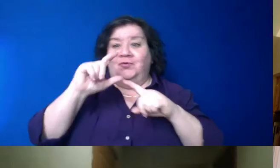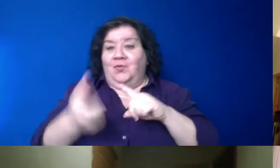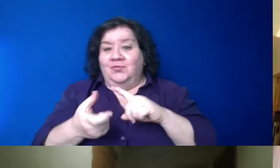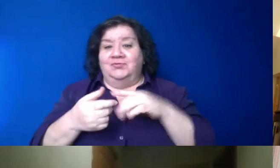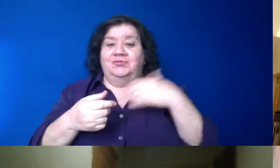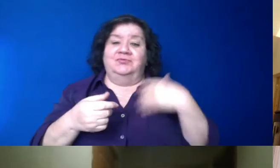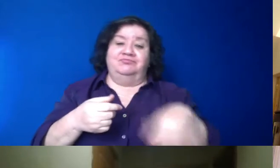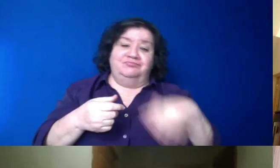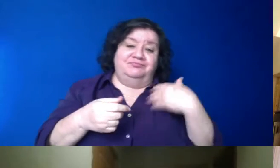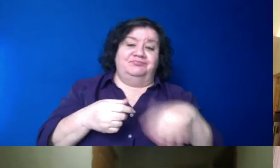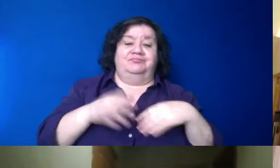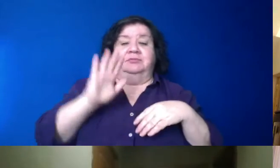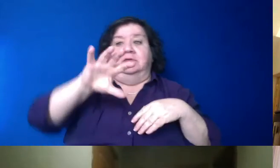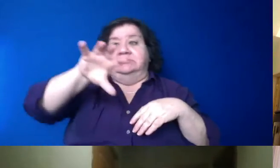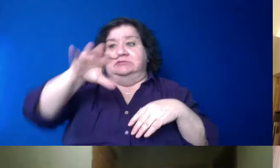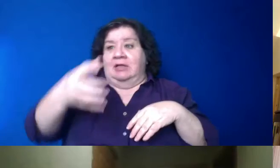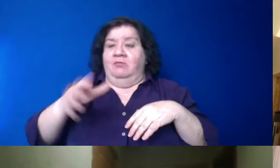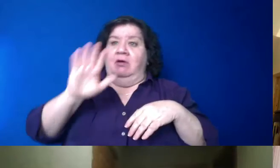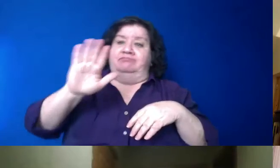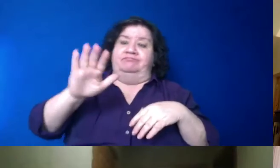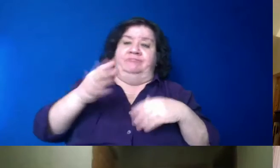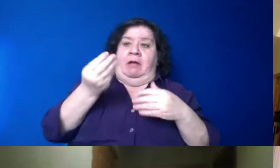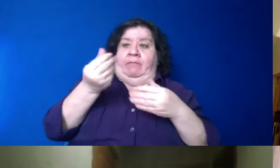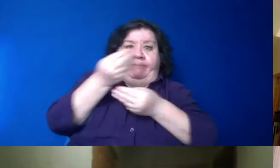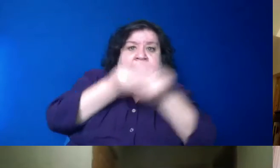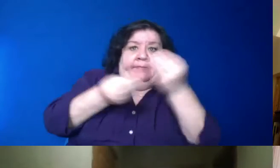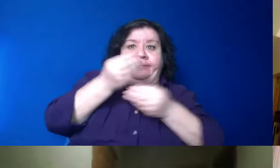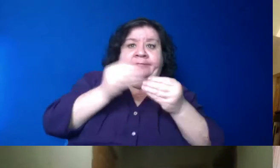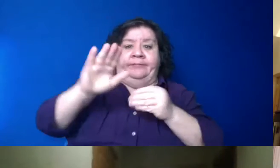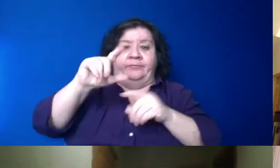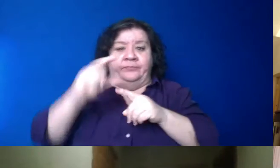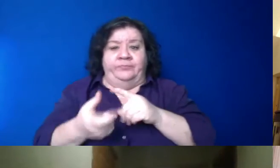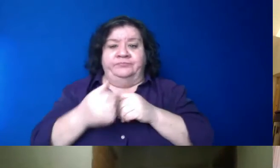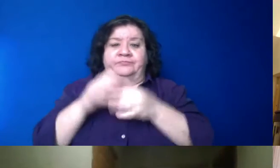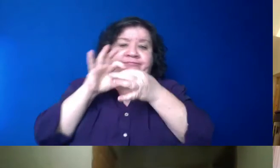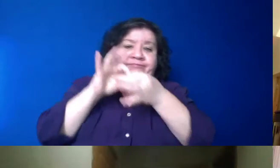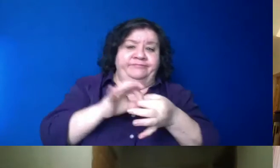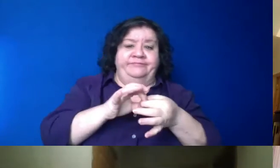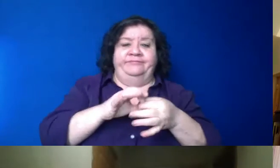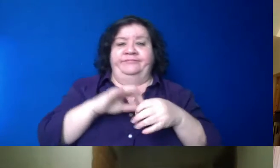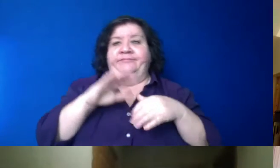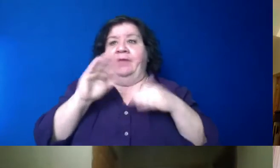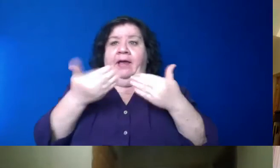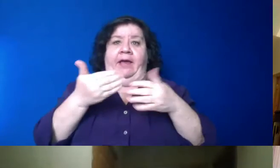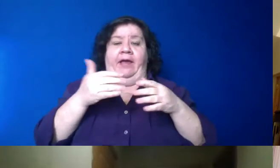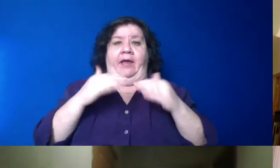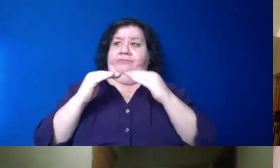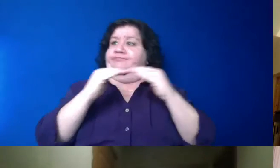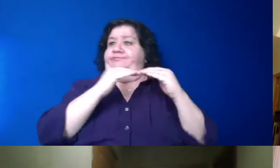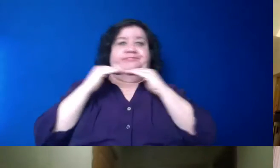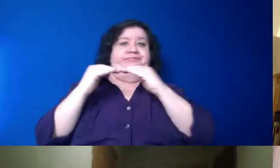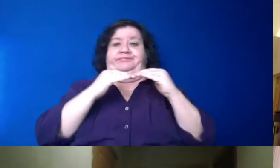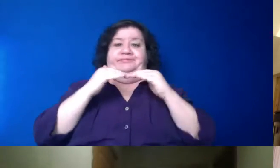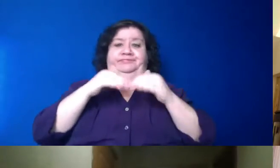receive. I also want to look forward, and I'm consulting with a few colleagues on the implications,